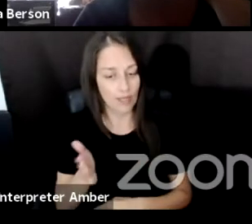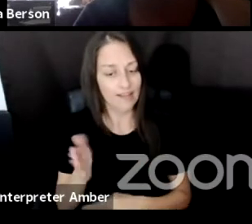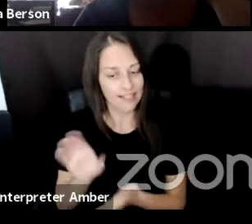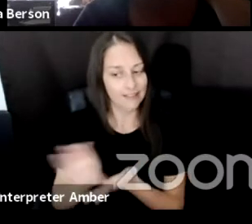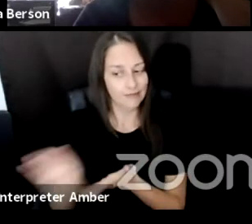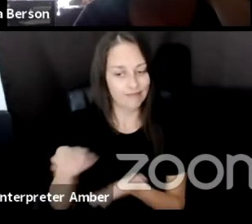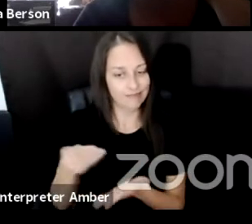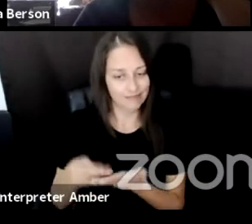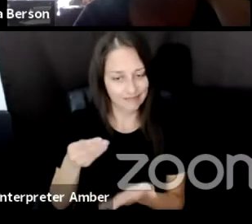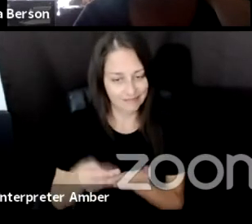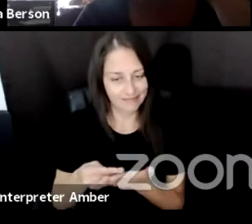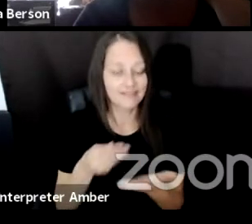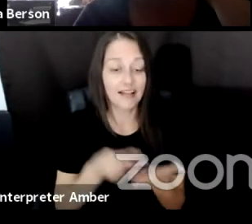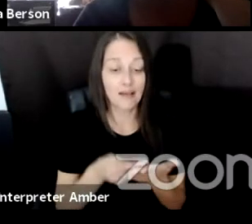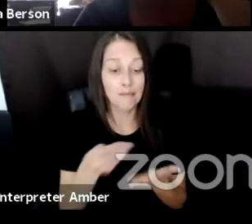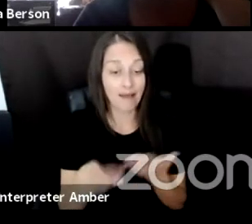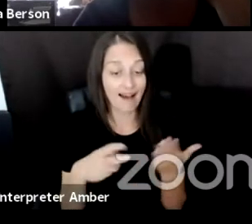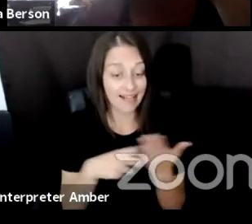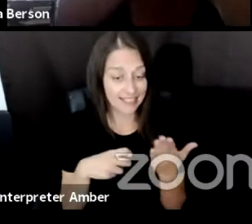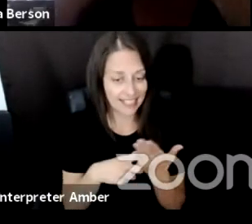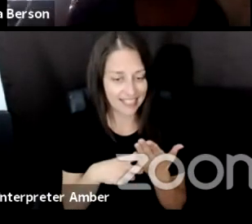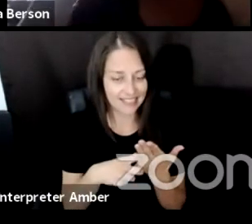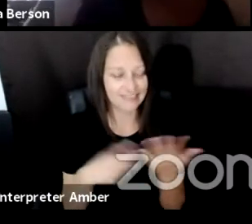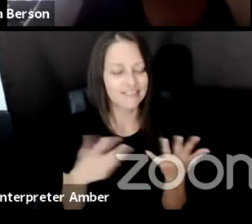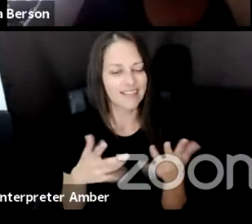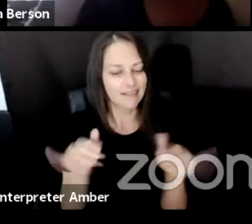bought and that the whole ecosystem can be functioning.